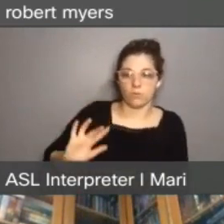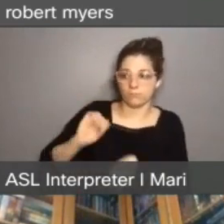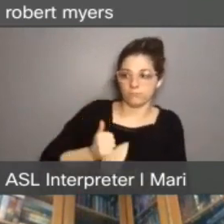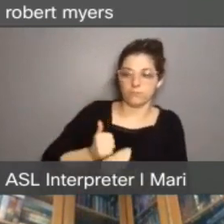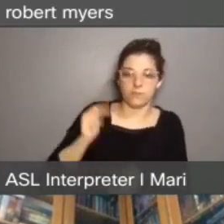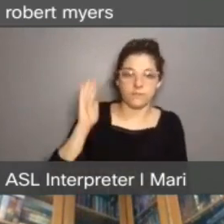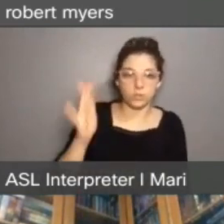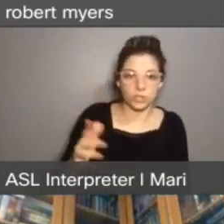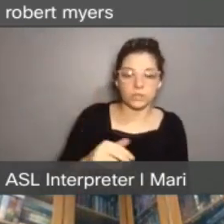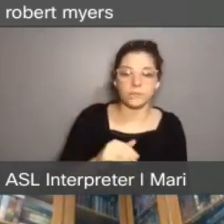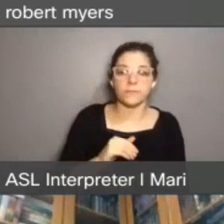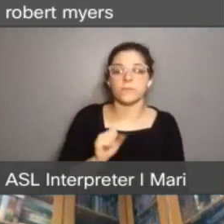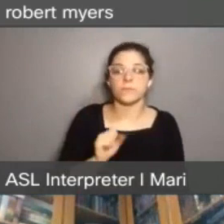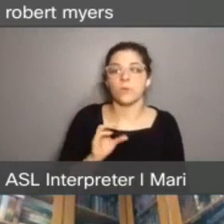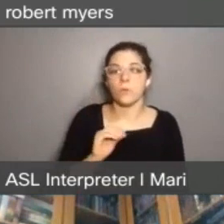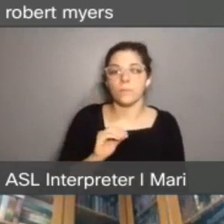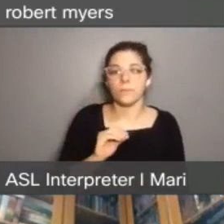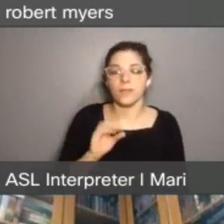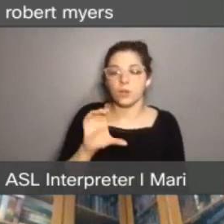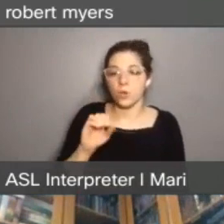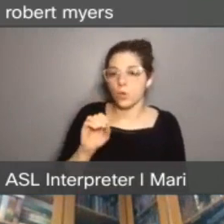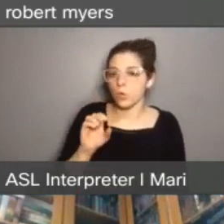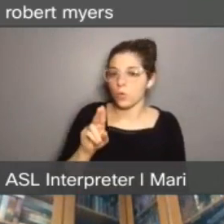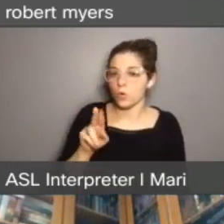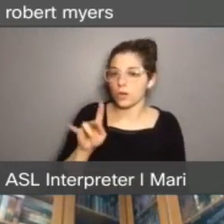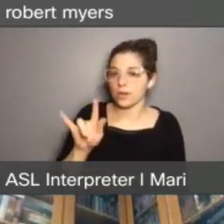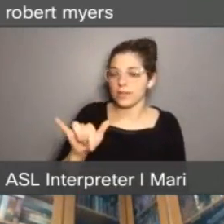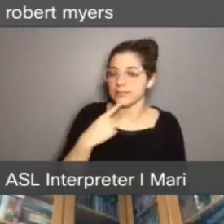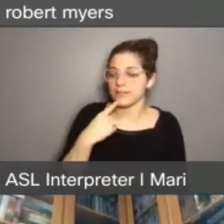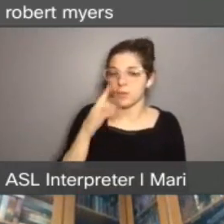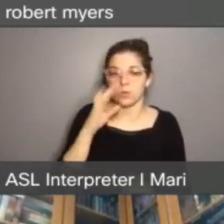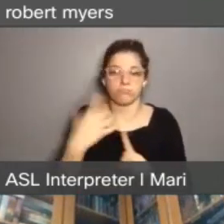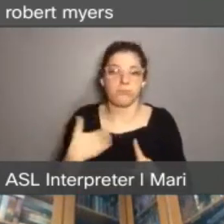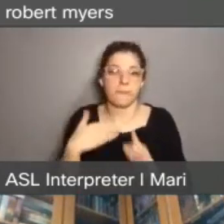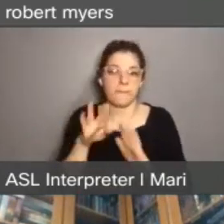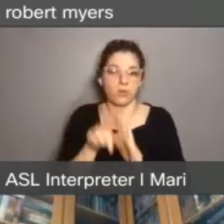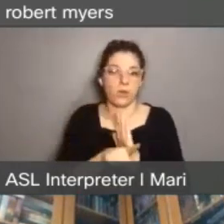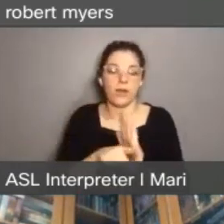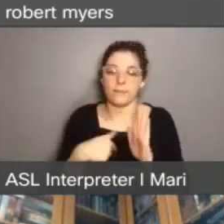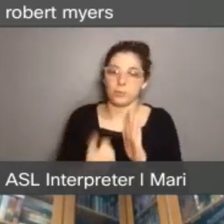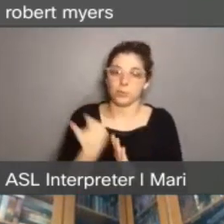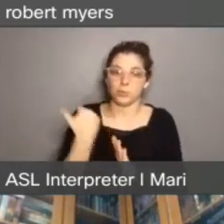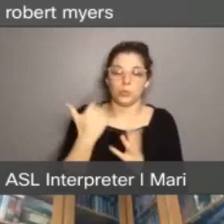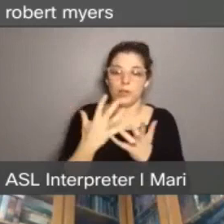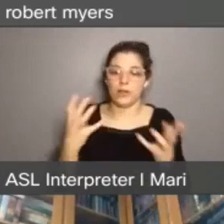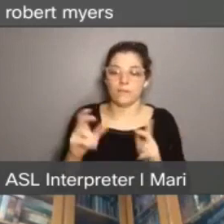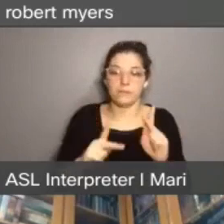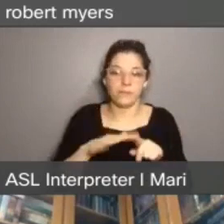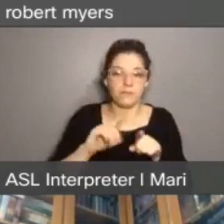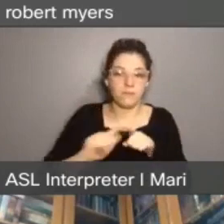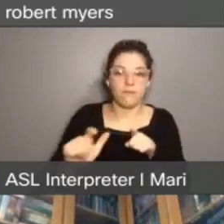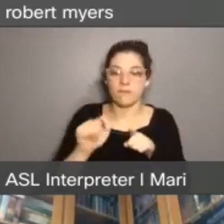future. So like Courtney said, I'll go into a little bit of my background since I'm so new. A lot of folks on this call I haven't